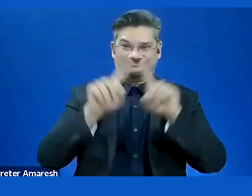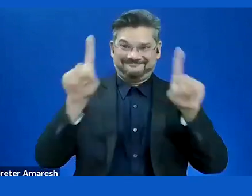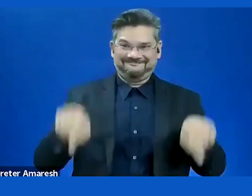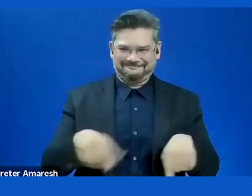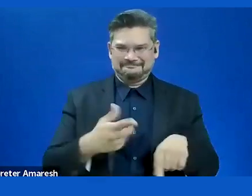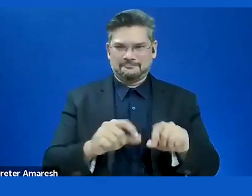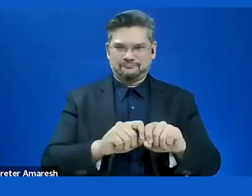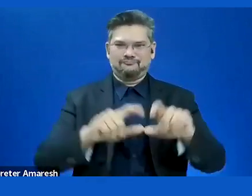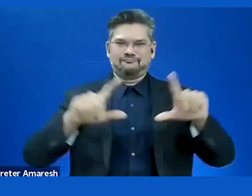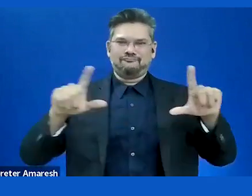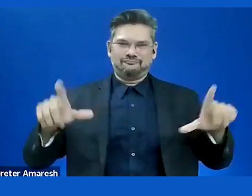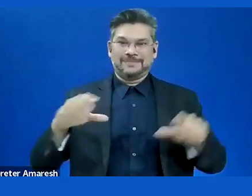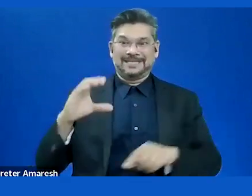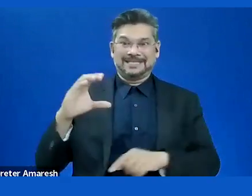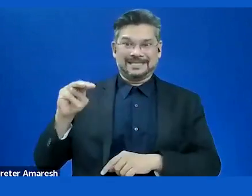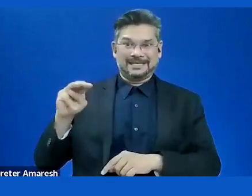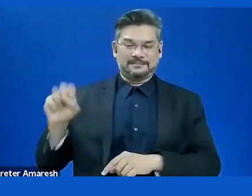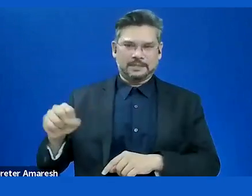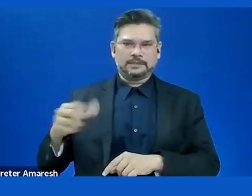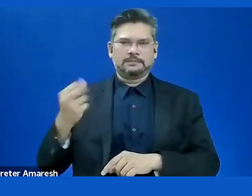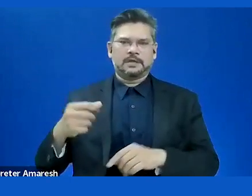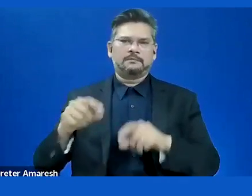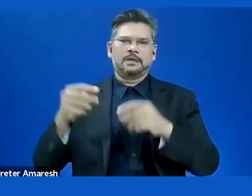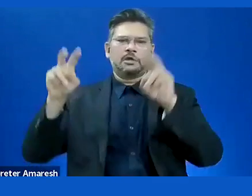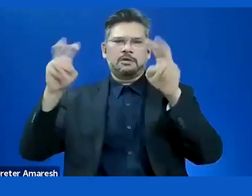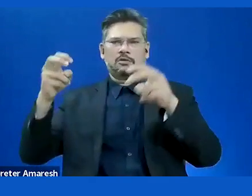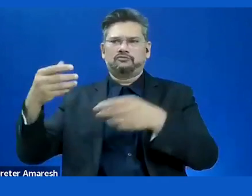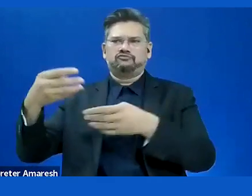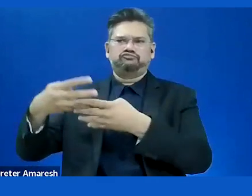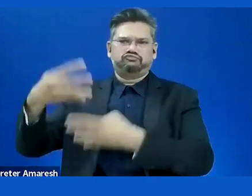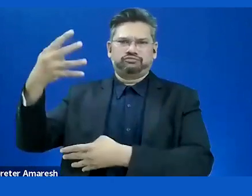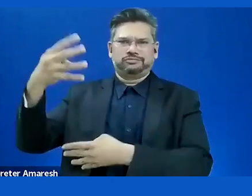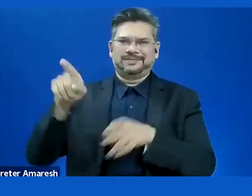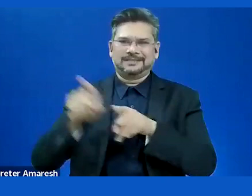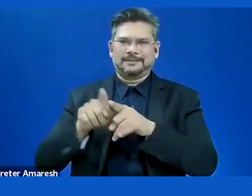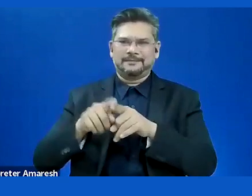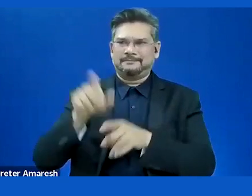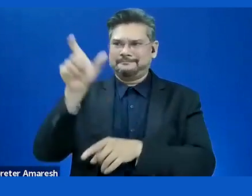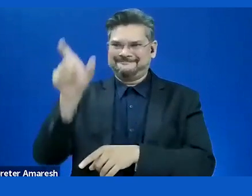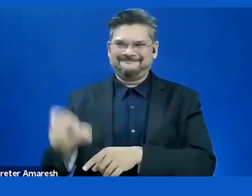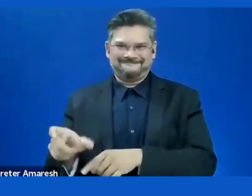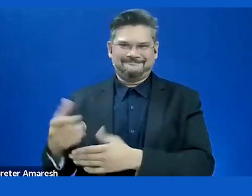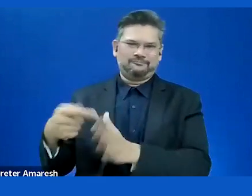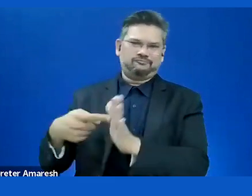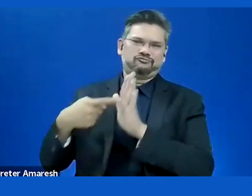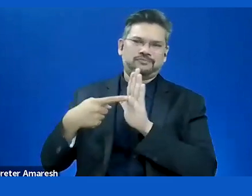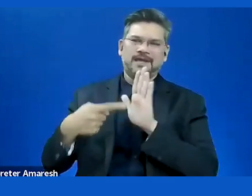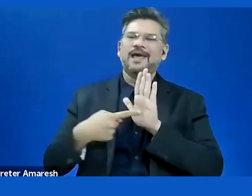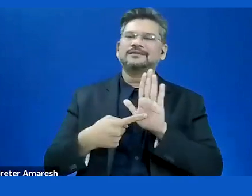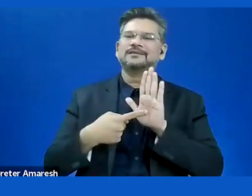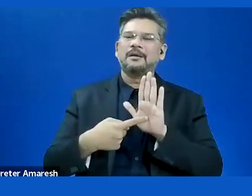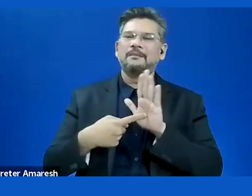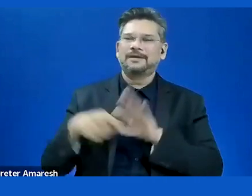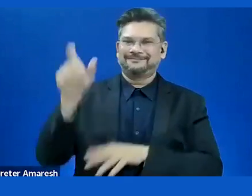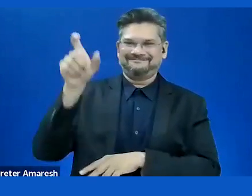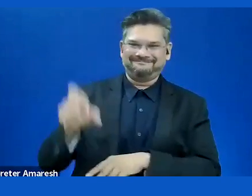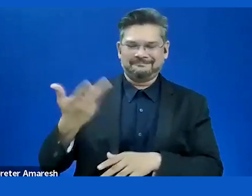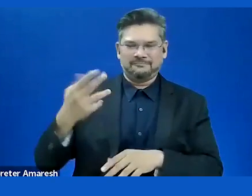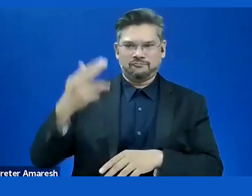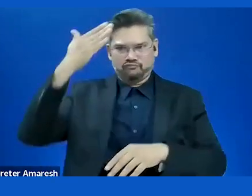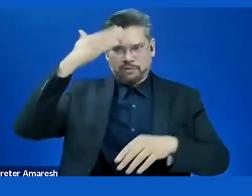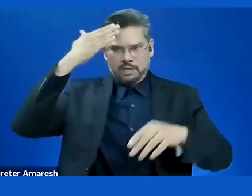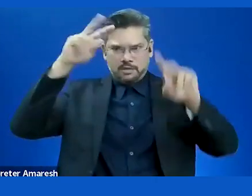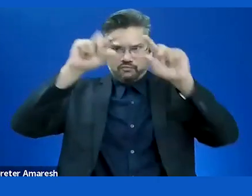you content as a preview and then explains you this is wrong, like you're not using the right headings, or you have some color that doesn't have